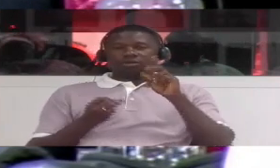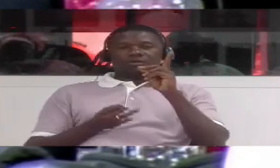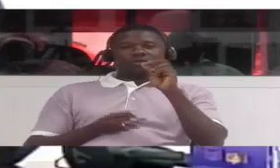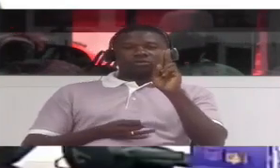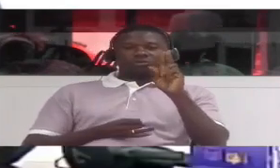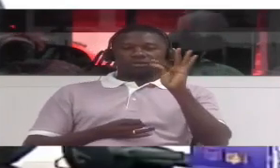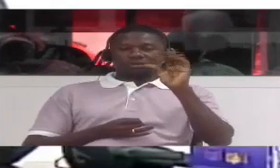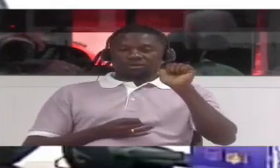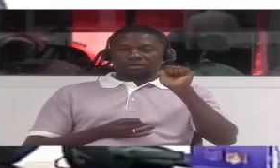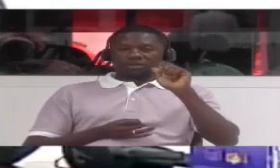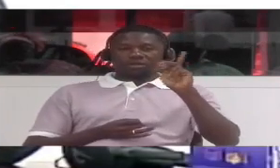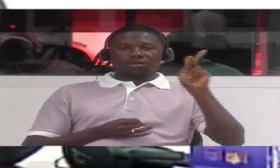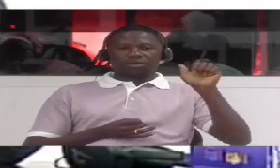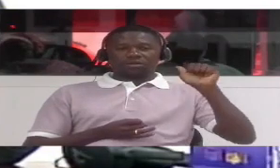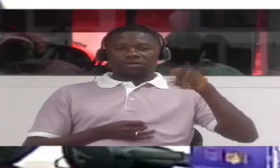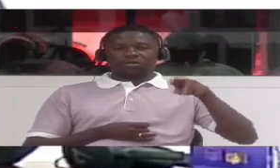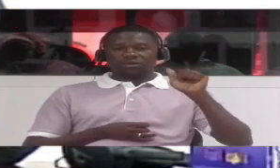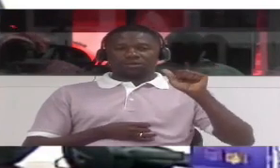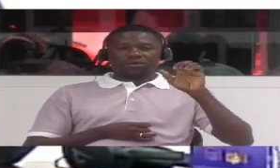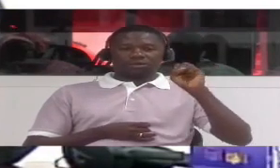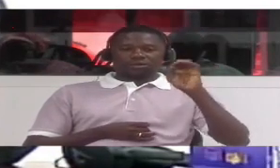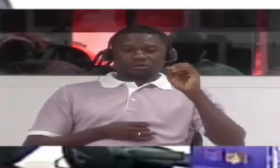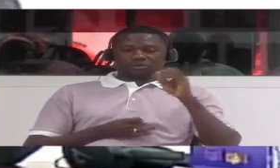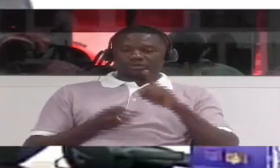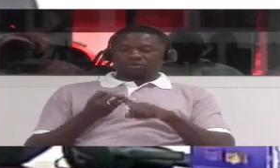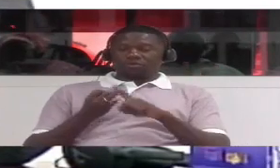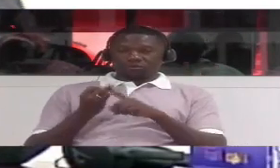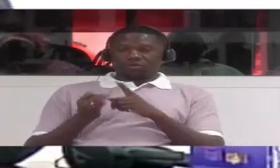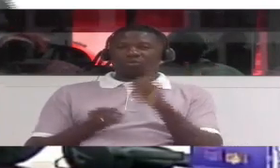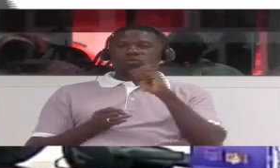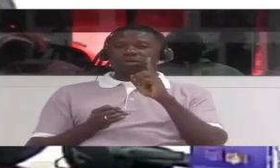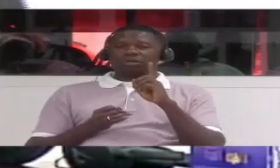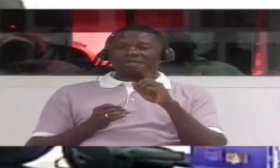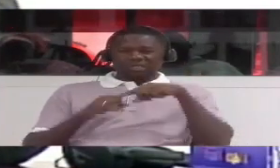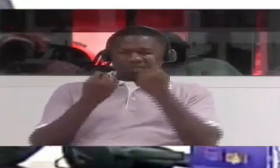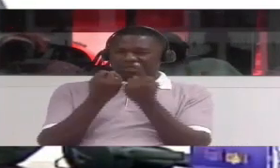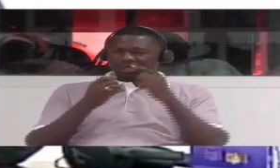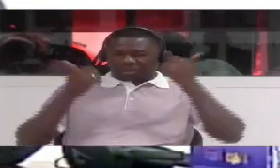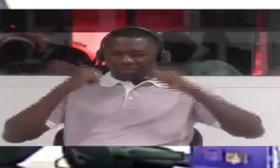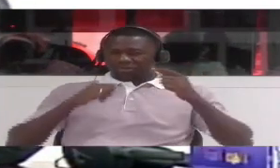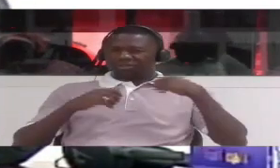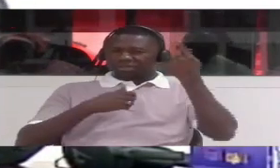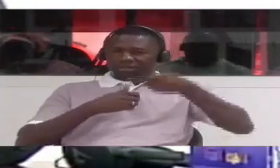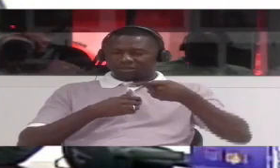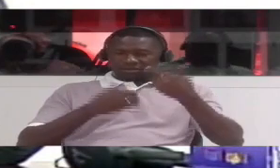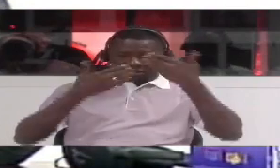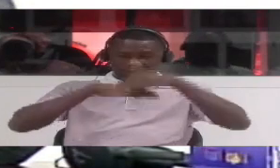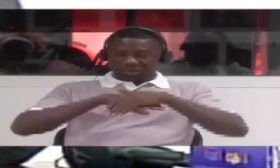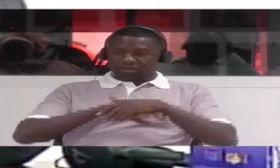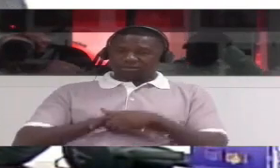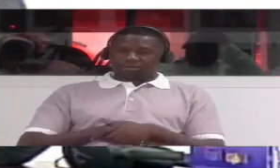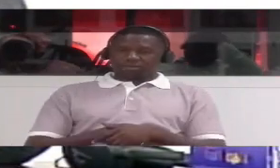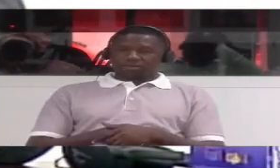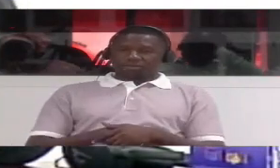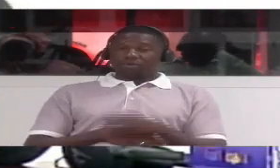Kamaso. What else happened? Did anything else happen that night? Yeah, after she took care of me and this other